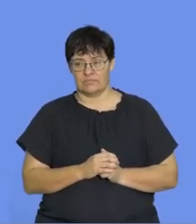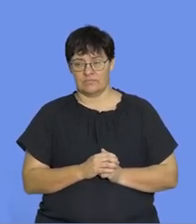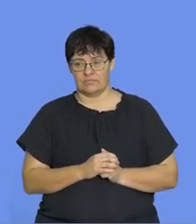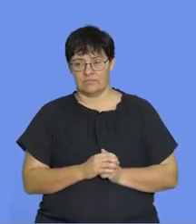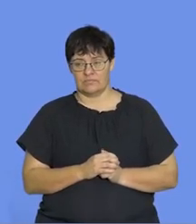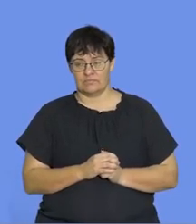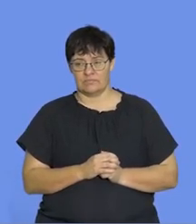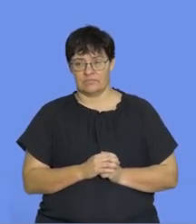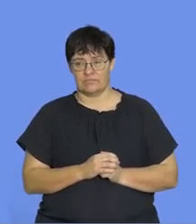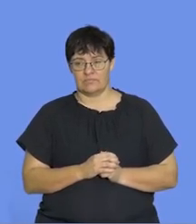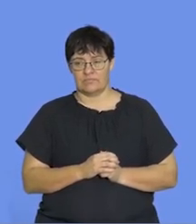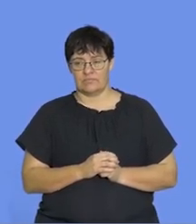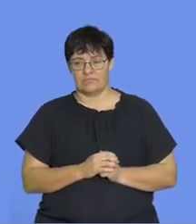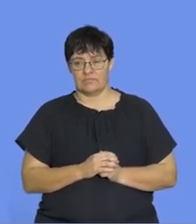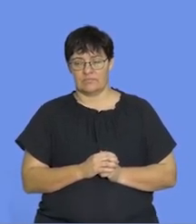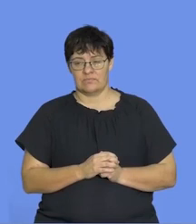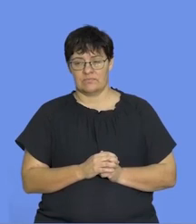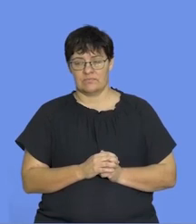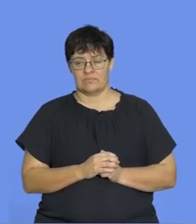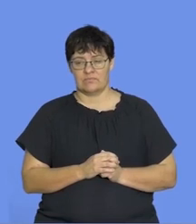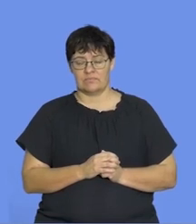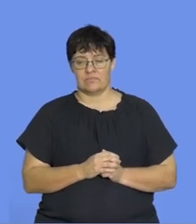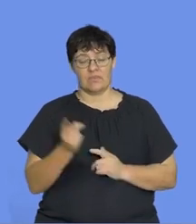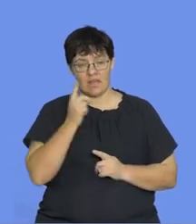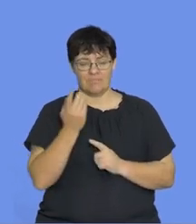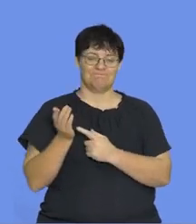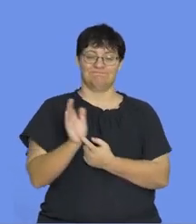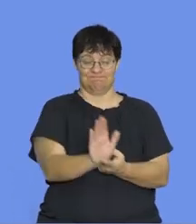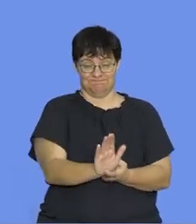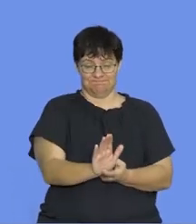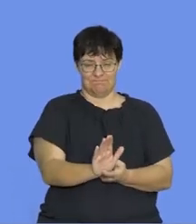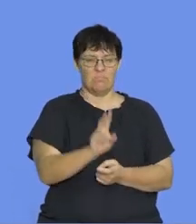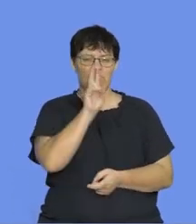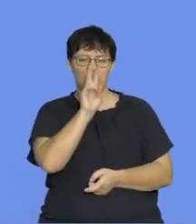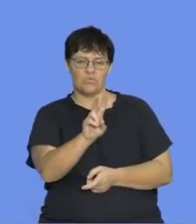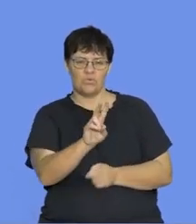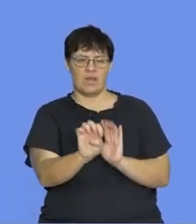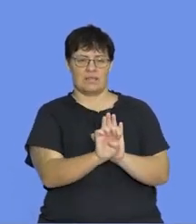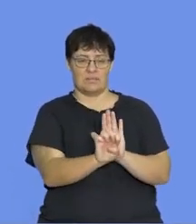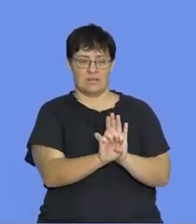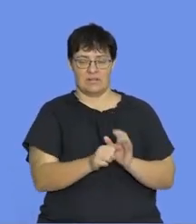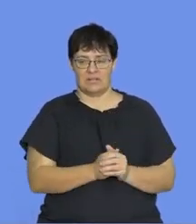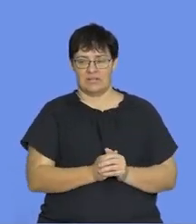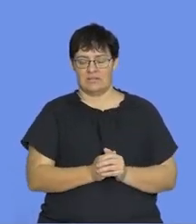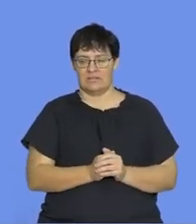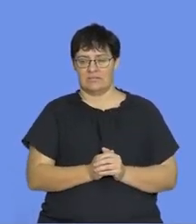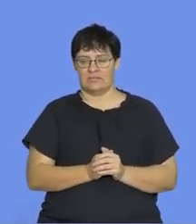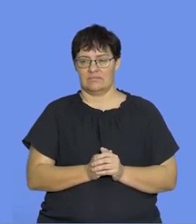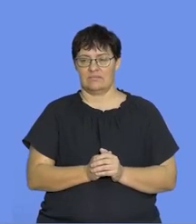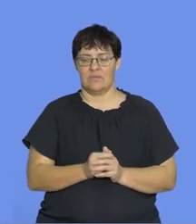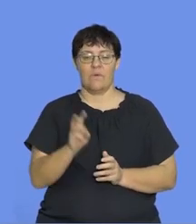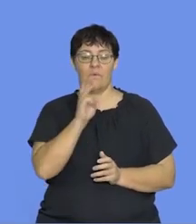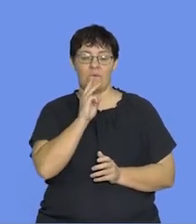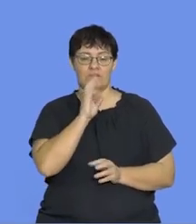Right. Okay. So in our simulation here, we'll look at an example which involves the breaking down of a water